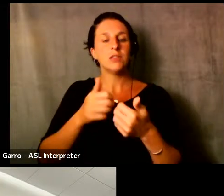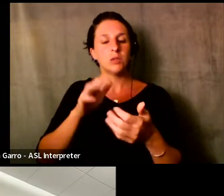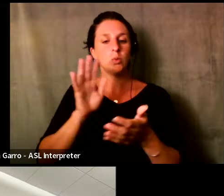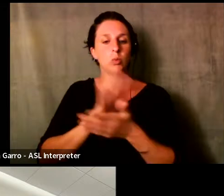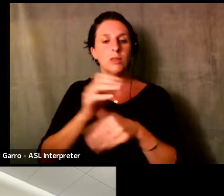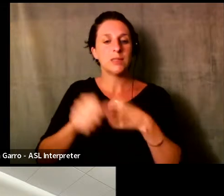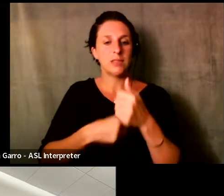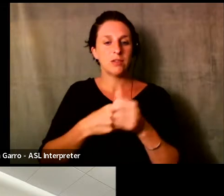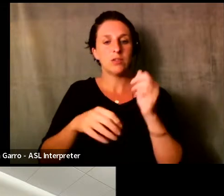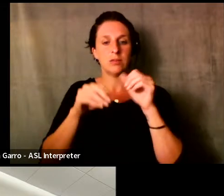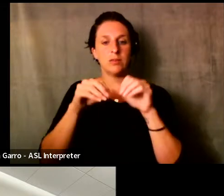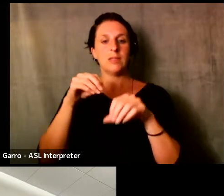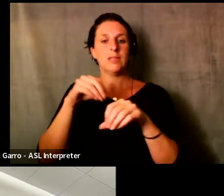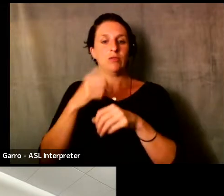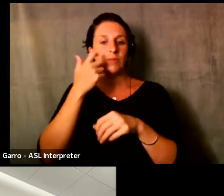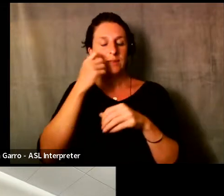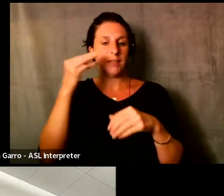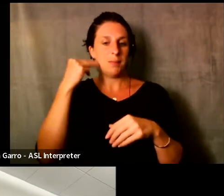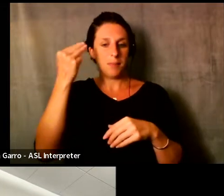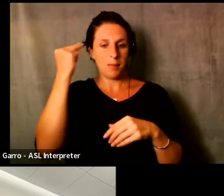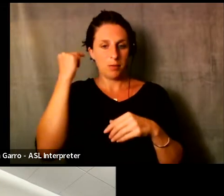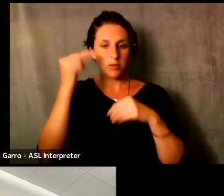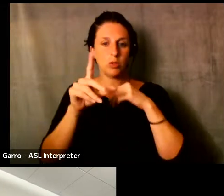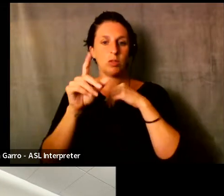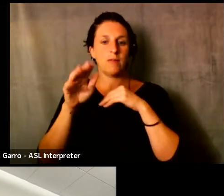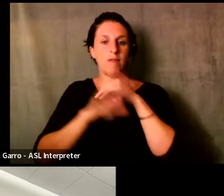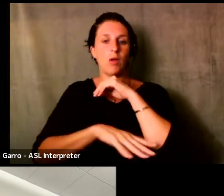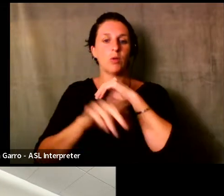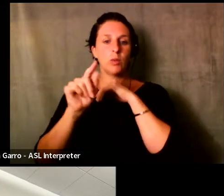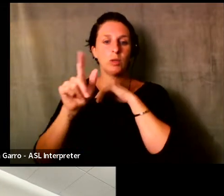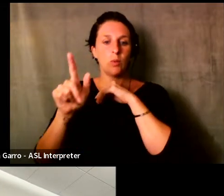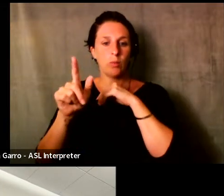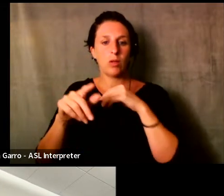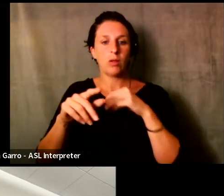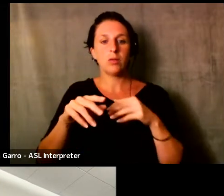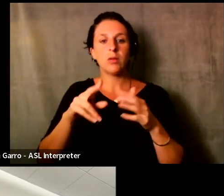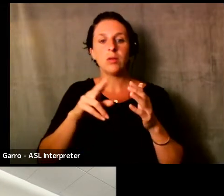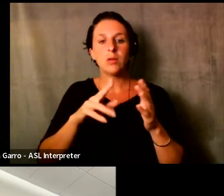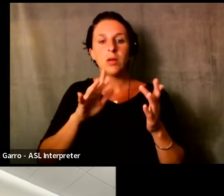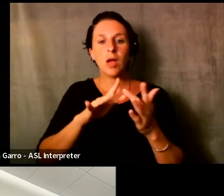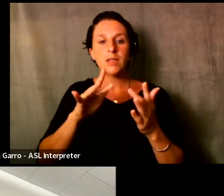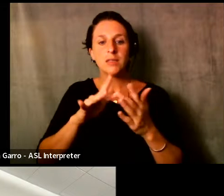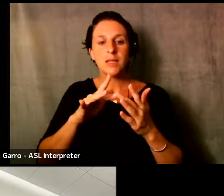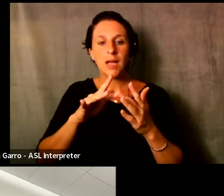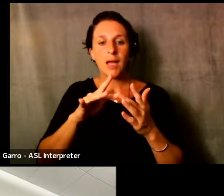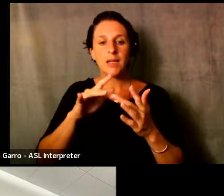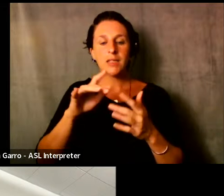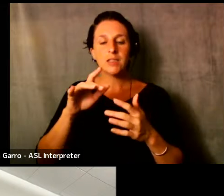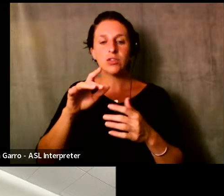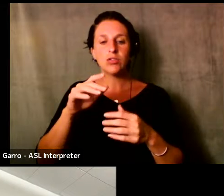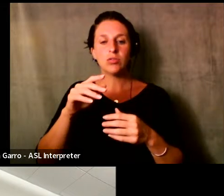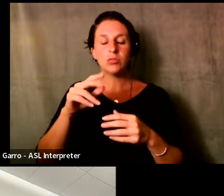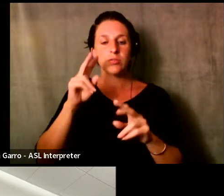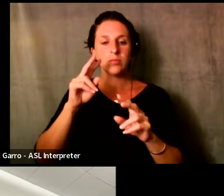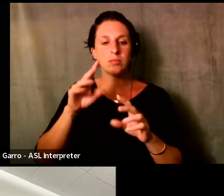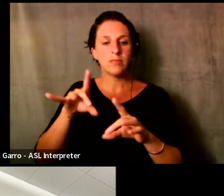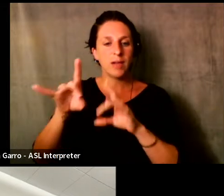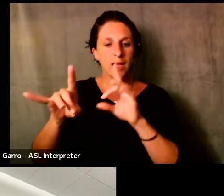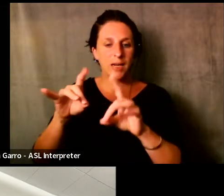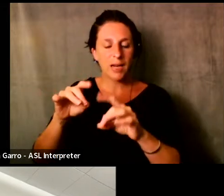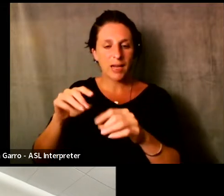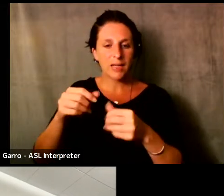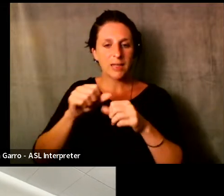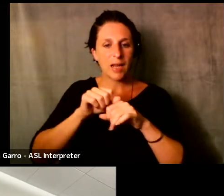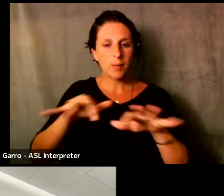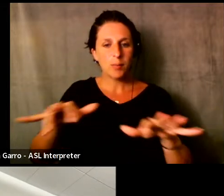2021, contact tracing outbreaks and the real threat of COVID loomed large. Simultaneously, the district had acknowledged the harm of